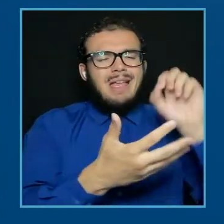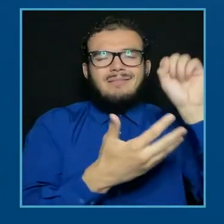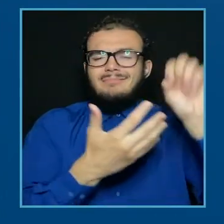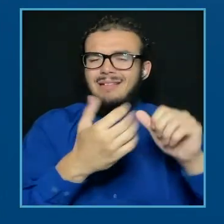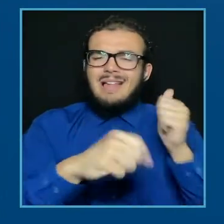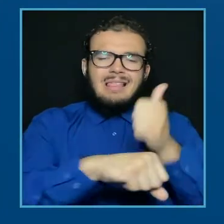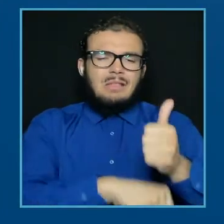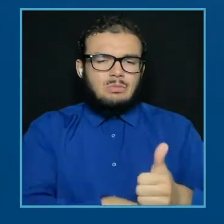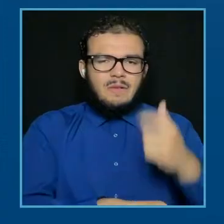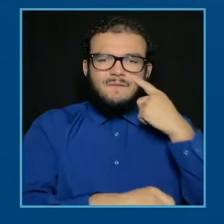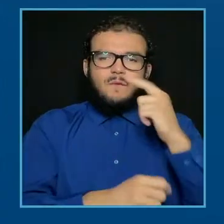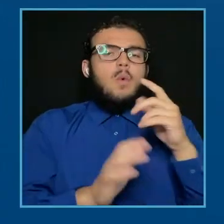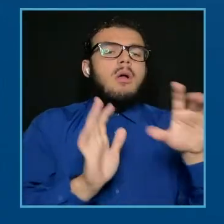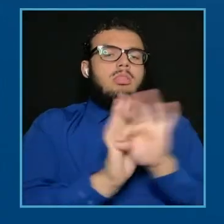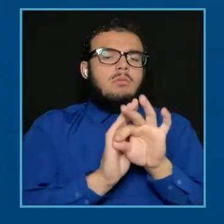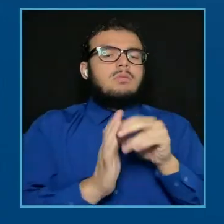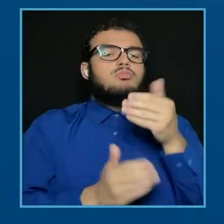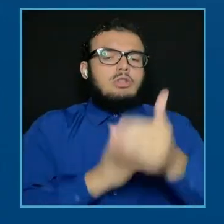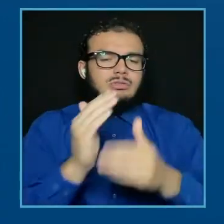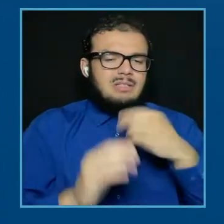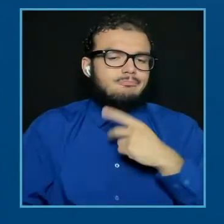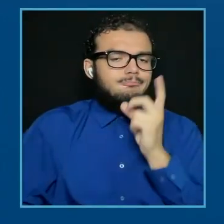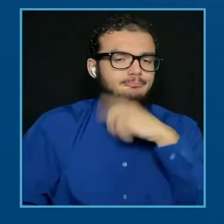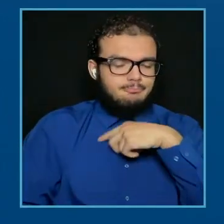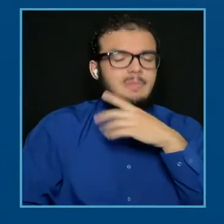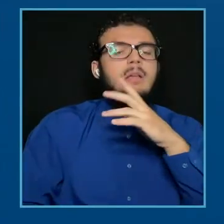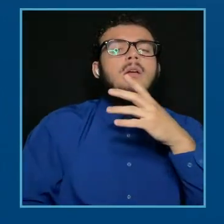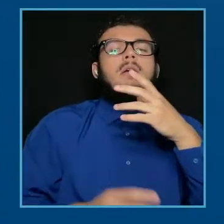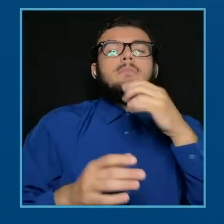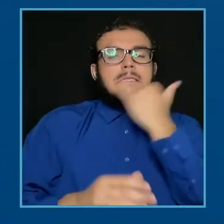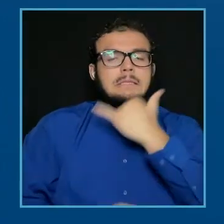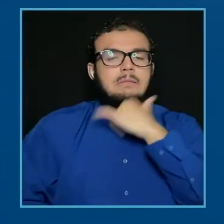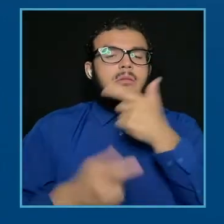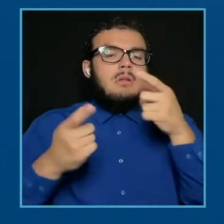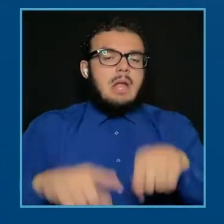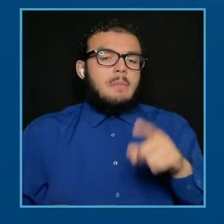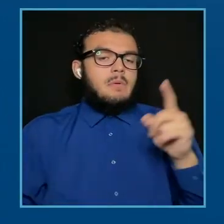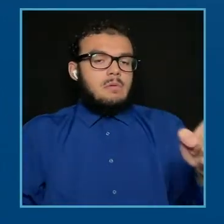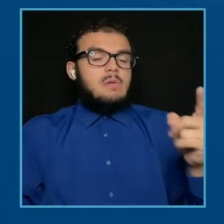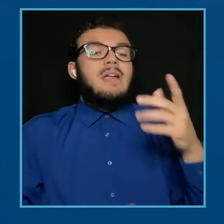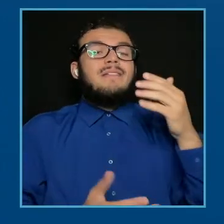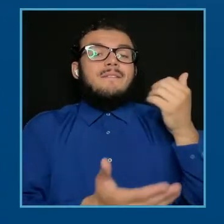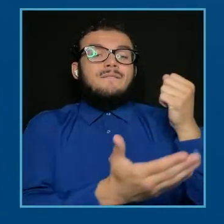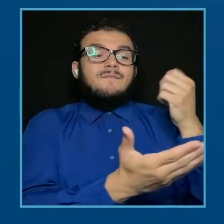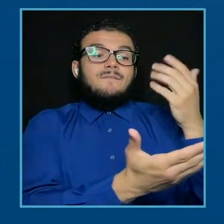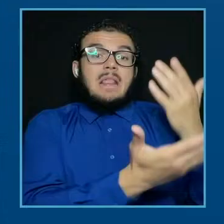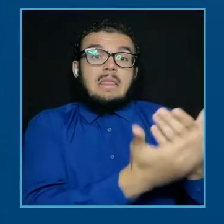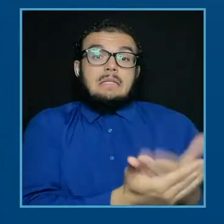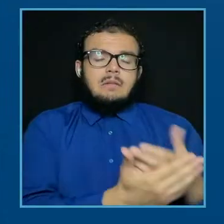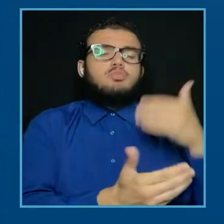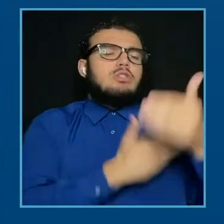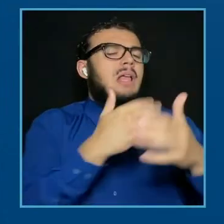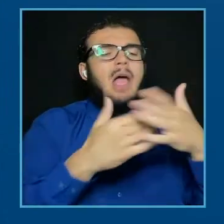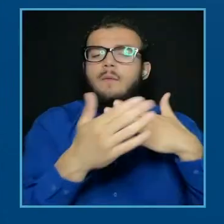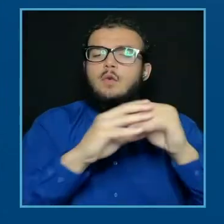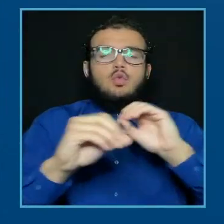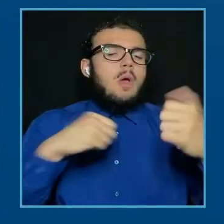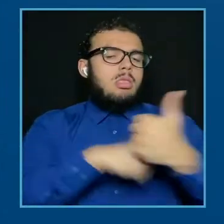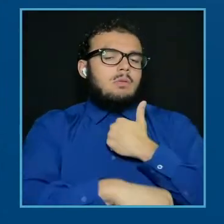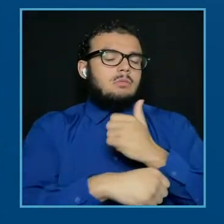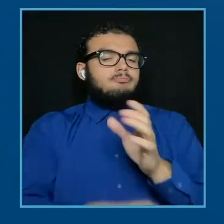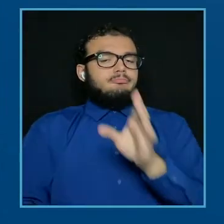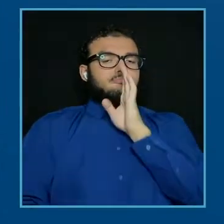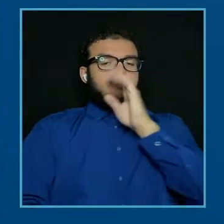electoral process and alleged mistakes that were made by parties overseeing the balloting process. However, no allegations were directly asserted